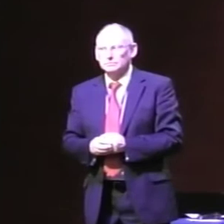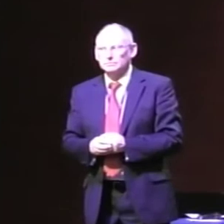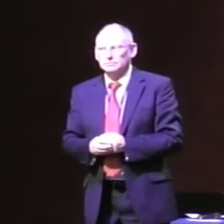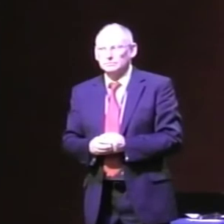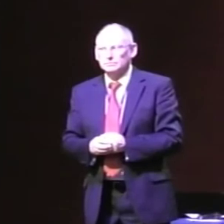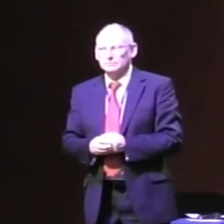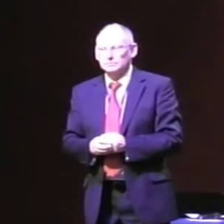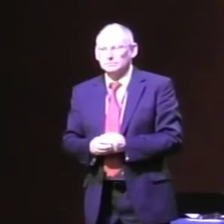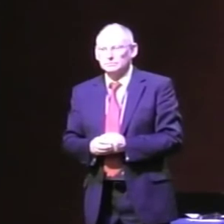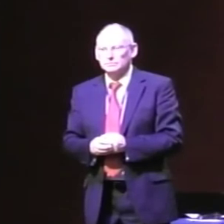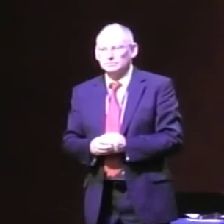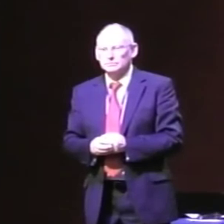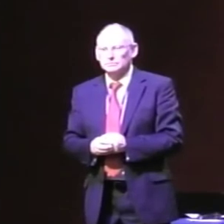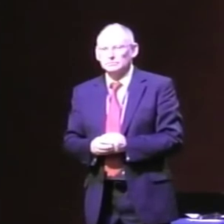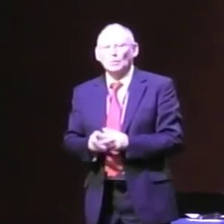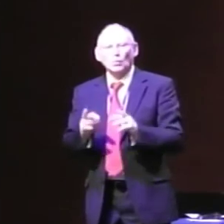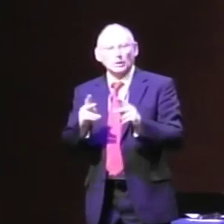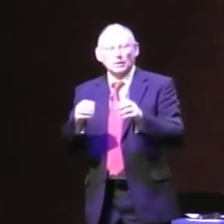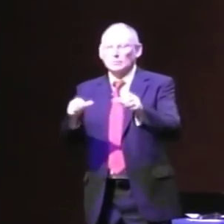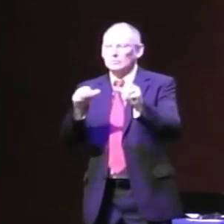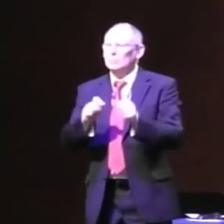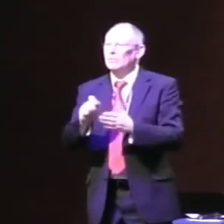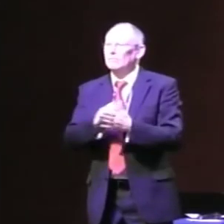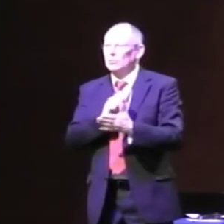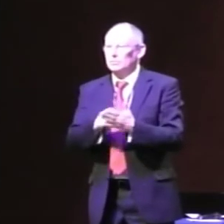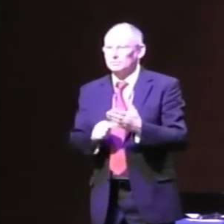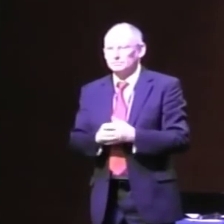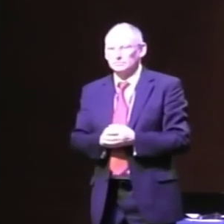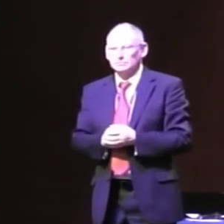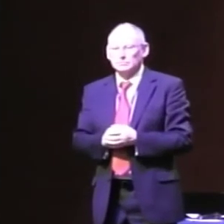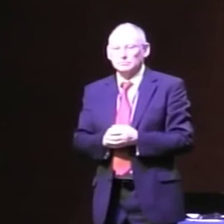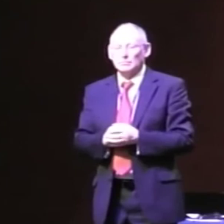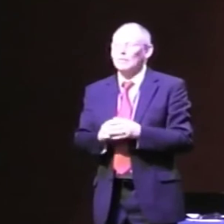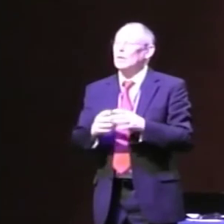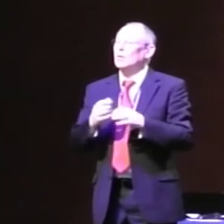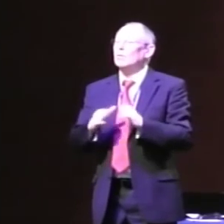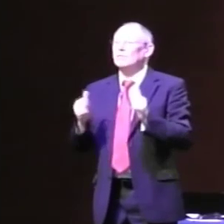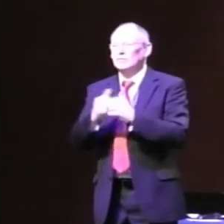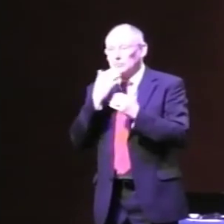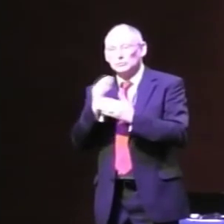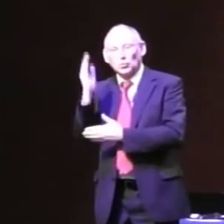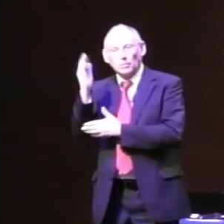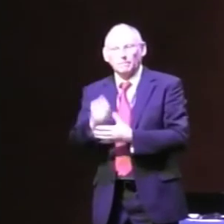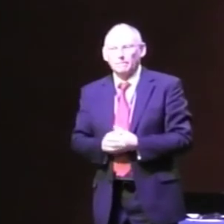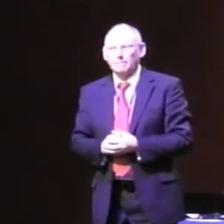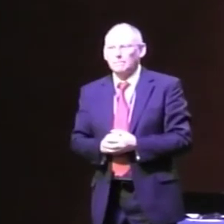Okay. We'll move to the vote. All those in favour, please show.